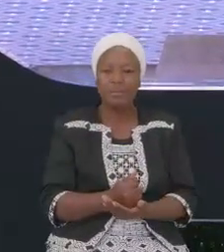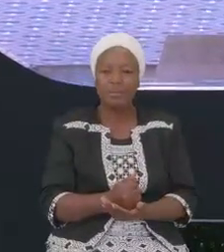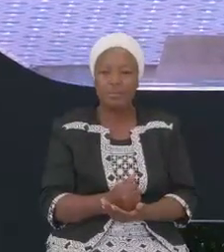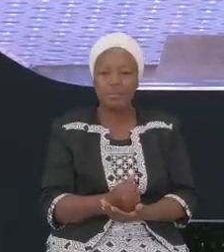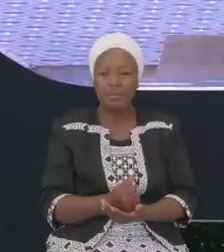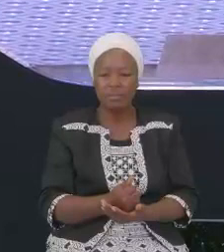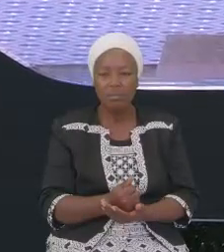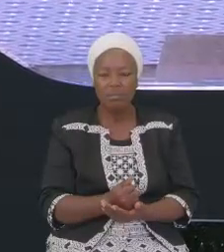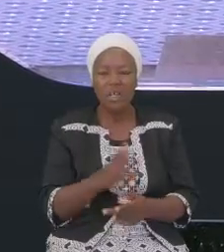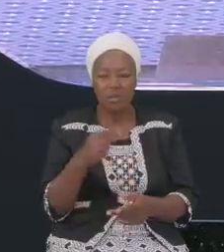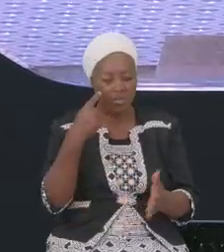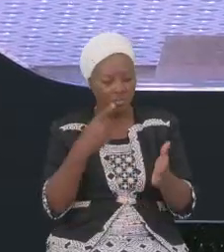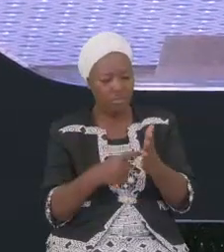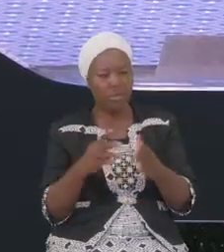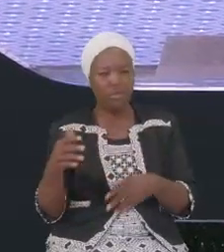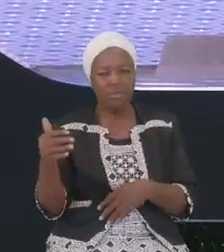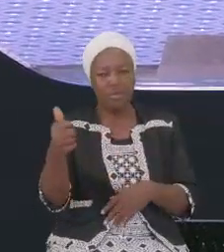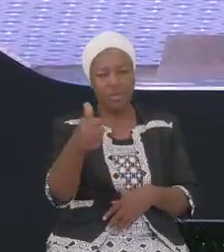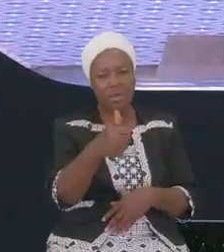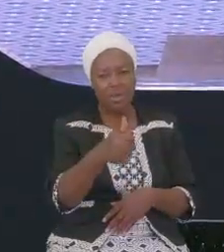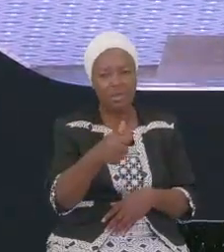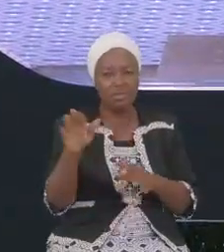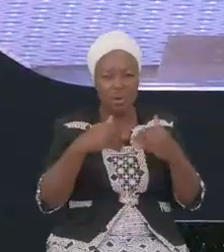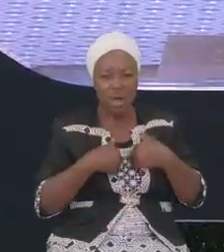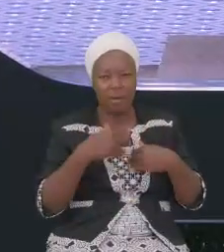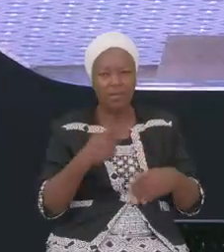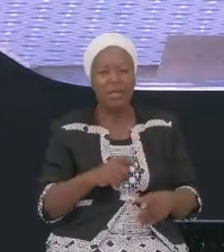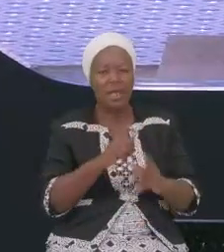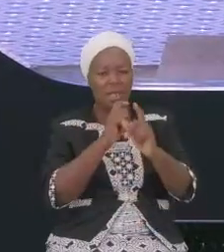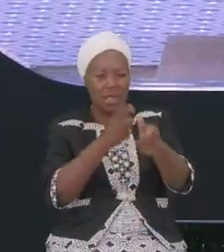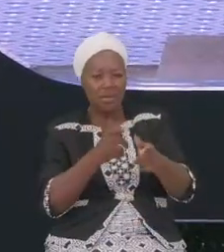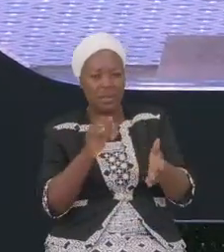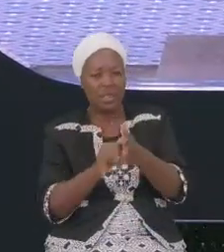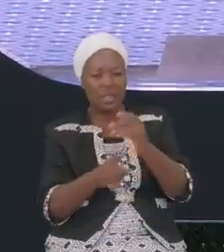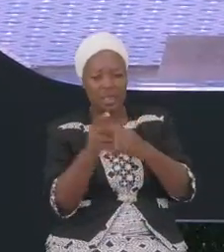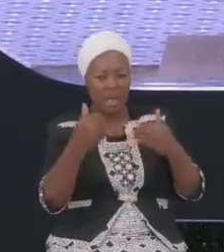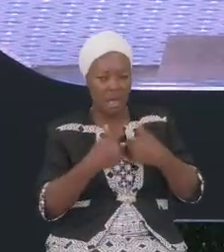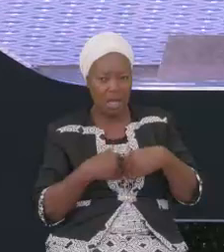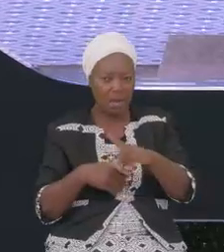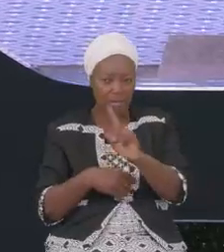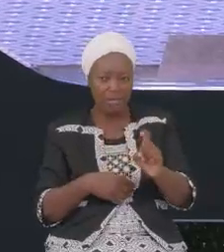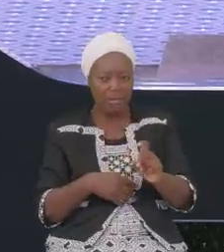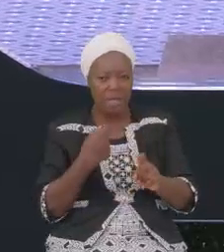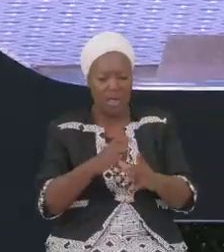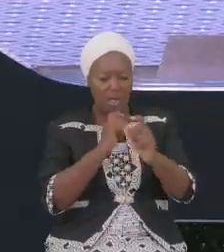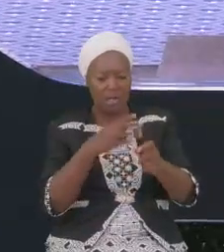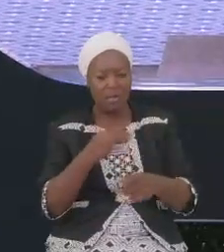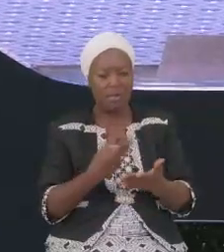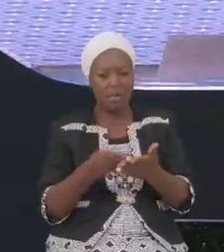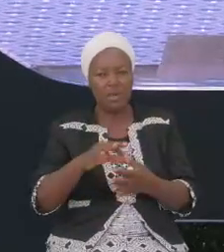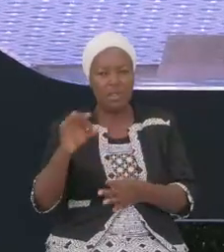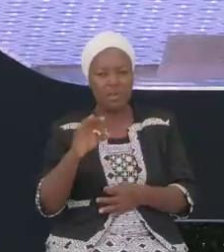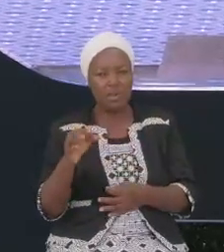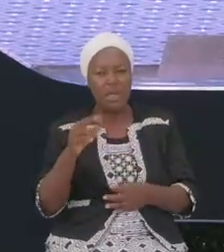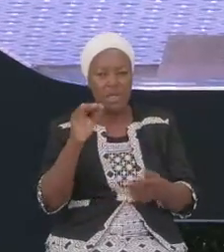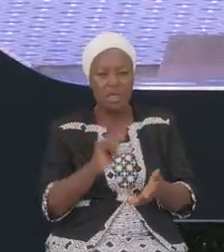Check up your life. Do you have the gift they had? The gift of the Holy Ghost. The power they had.